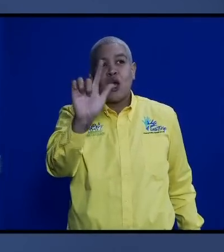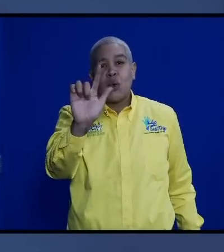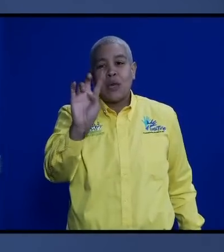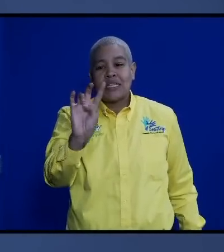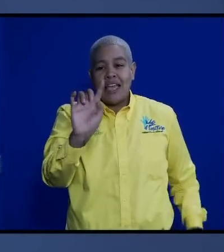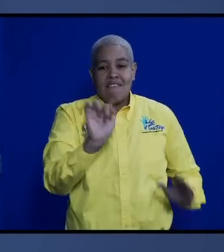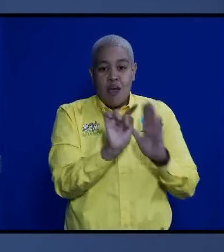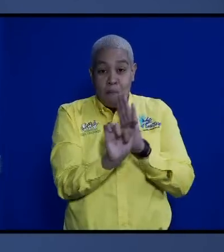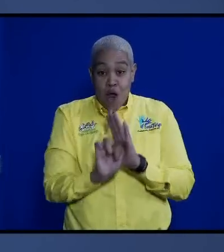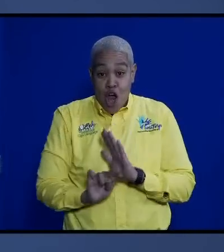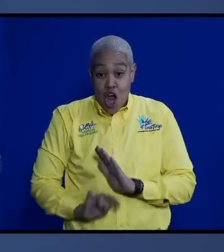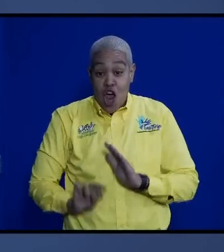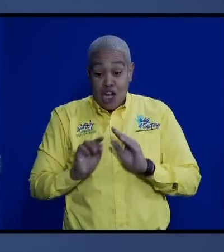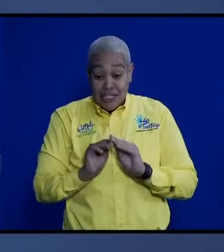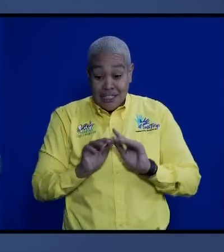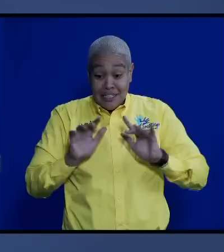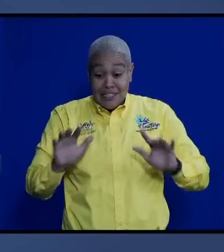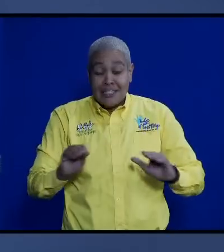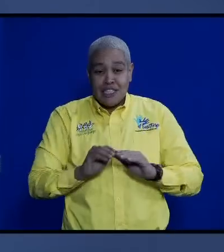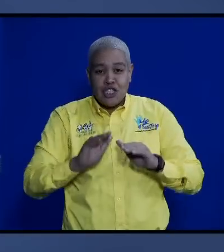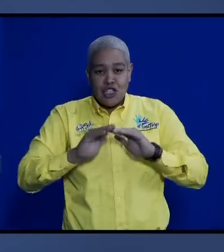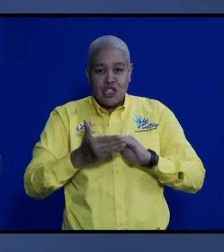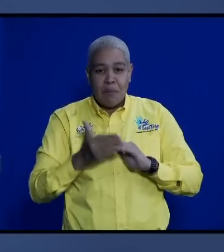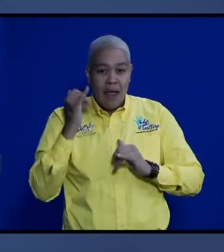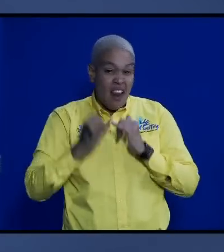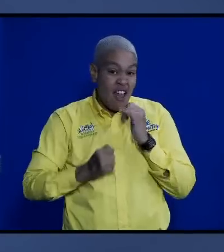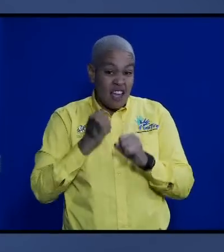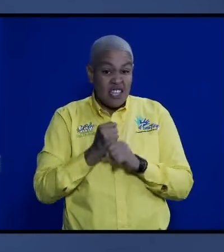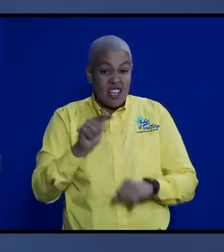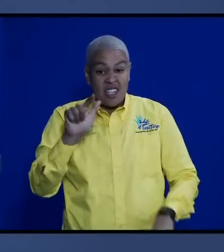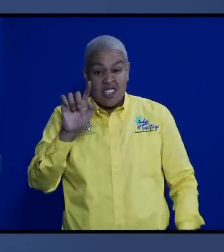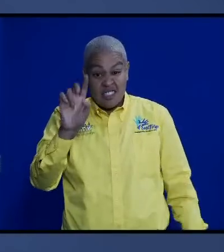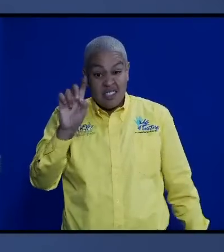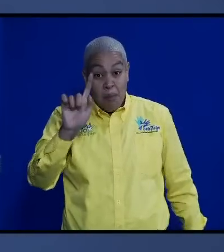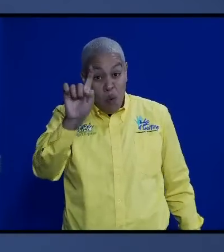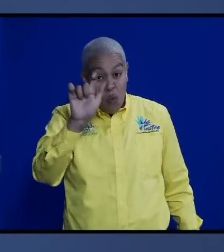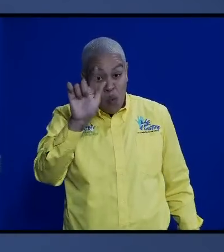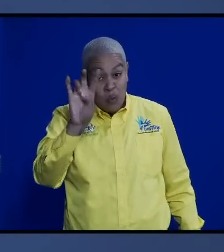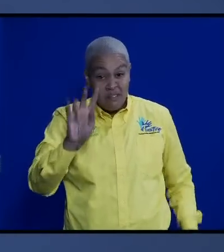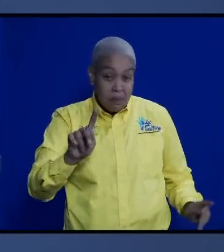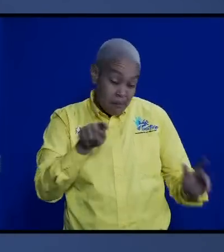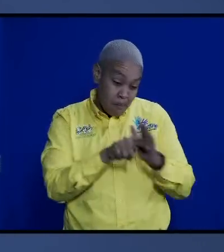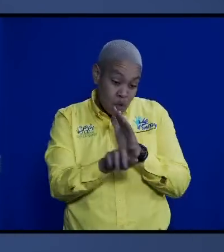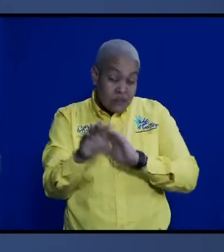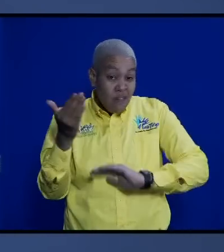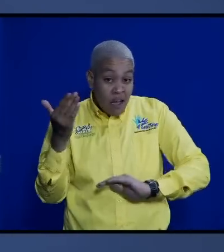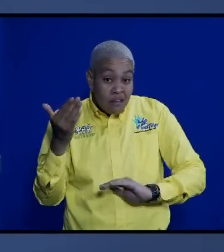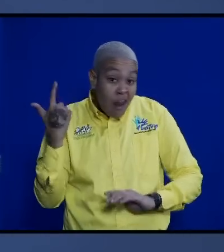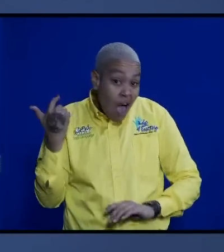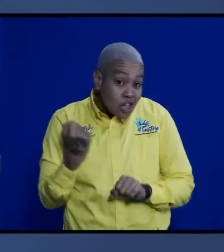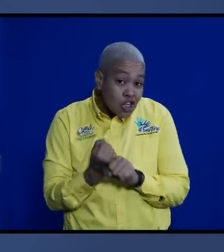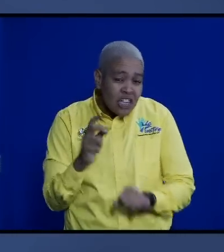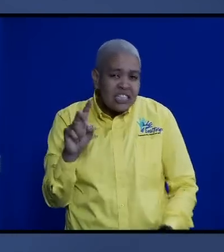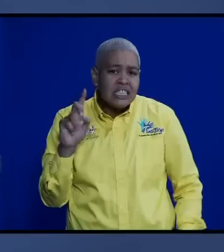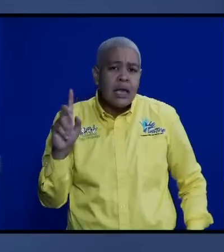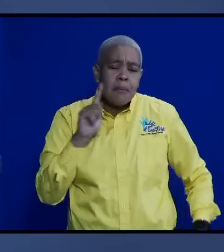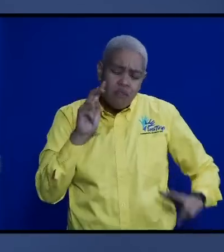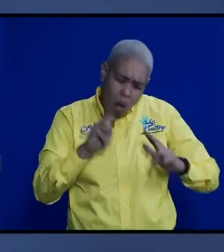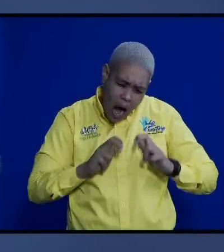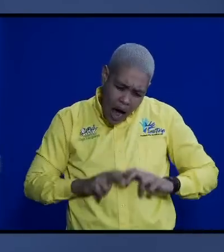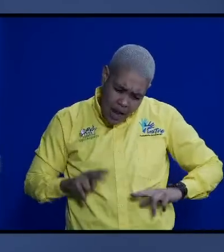127 murders committed in Jamaica. Yes, in December. If we were to annualize